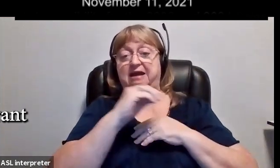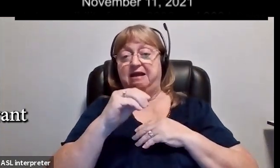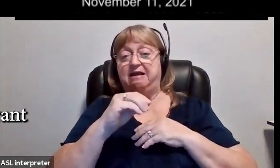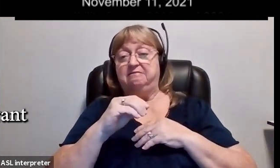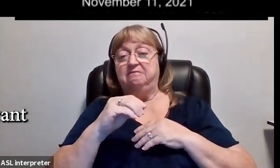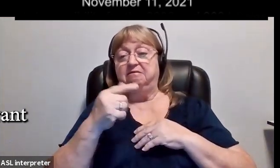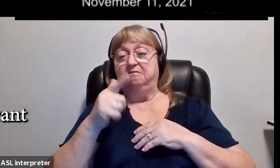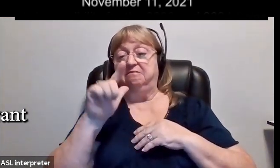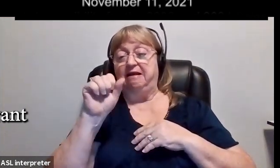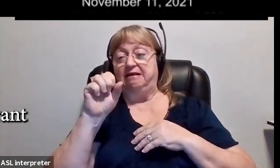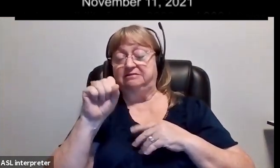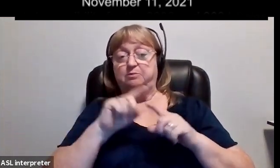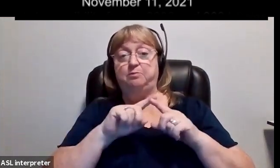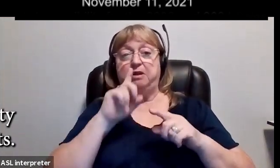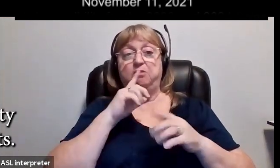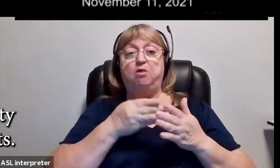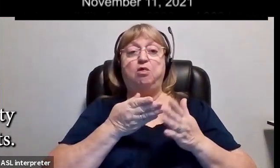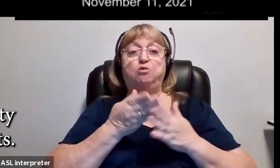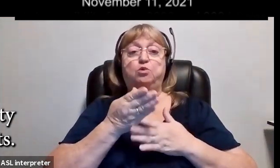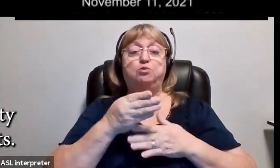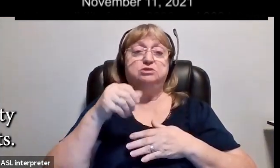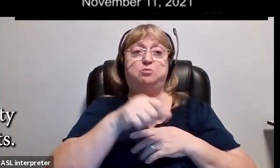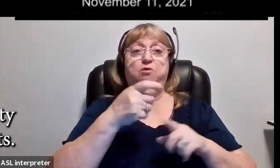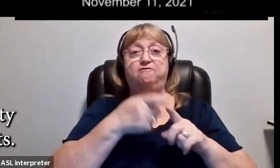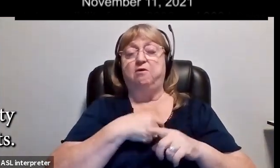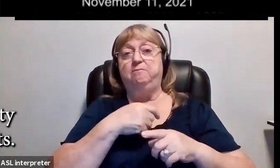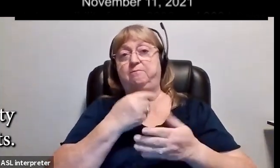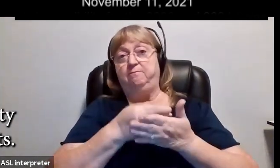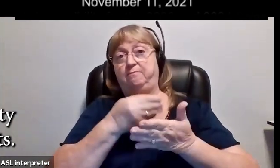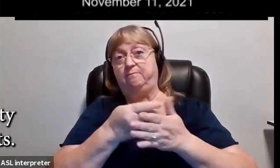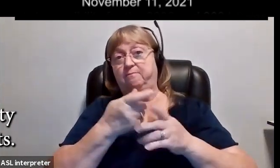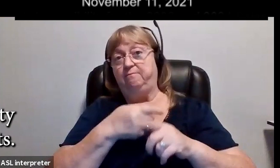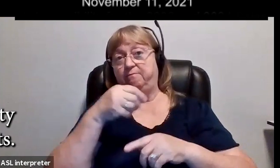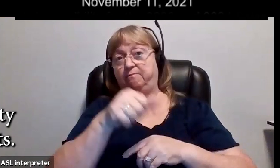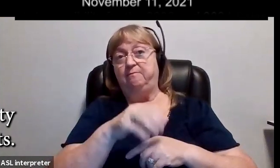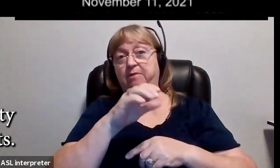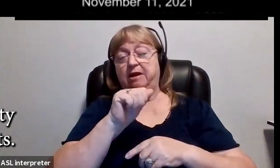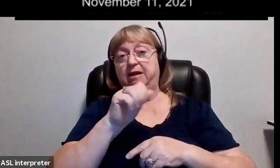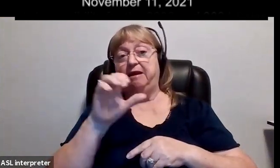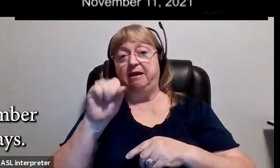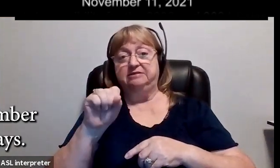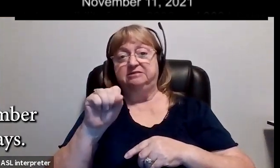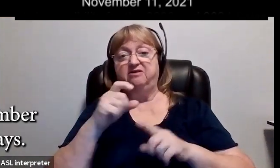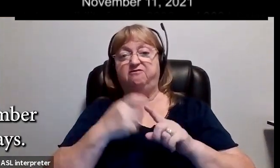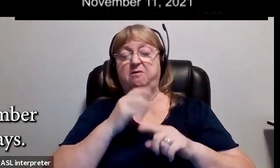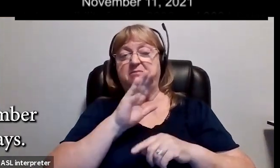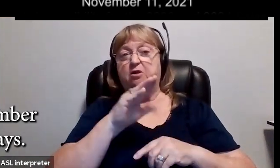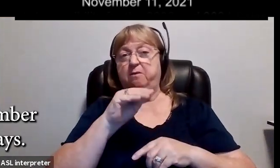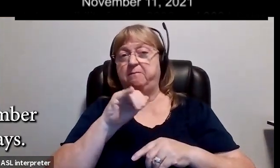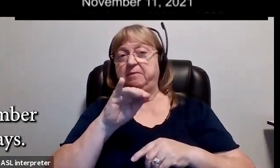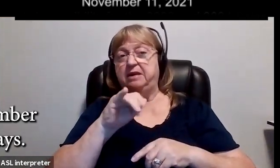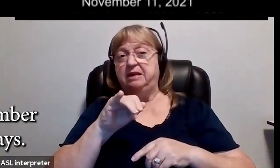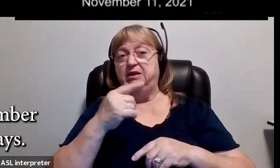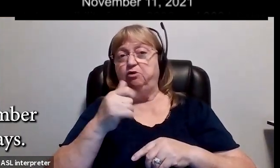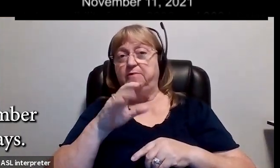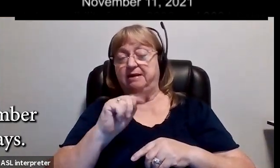a grant through the AAS, the American Astronomical Society Education Committee mini grants. And we're going to be